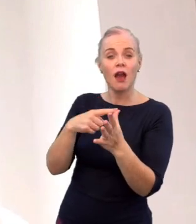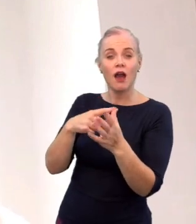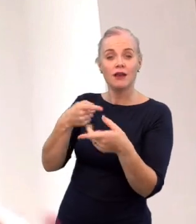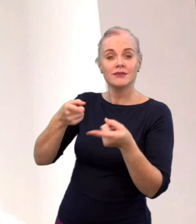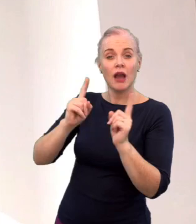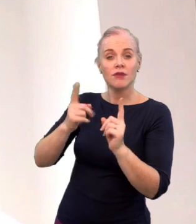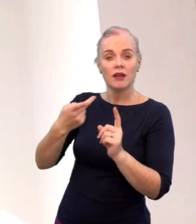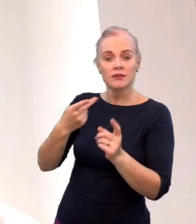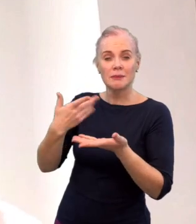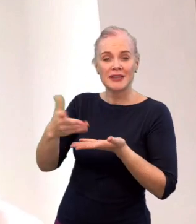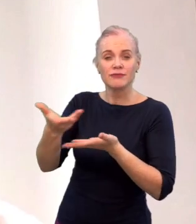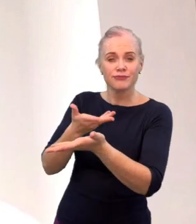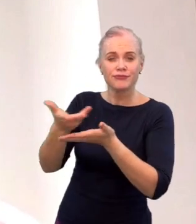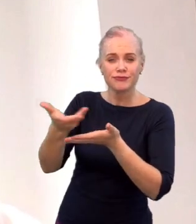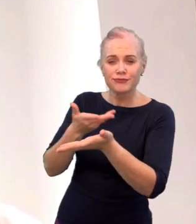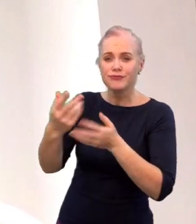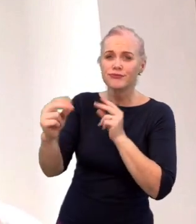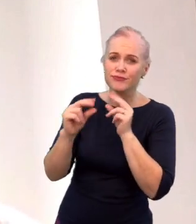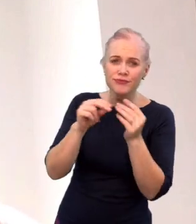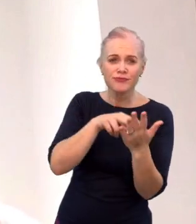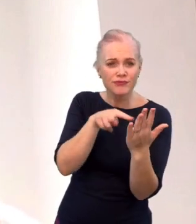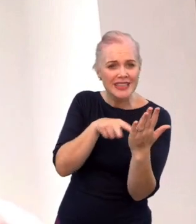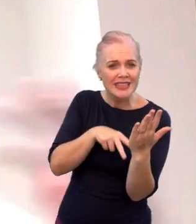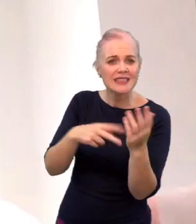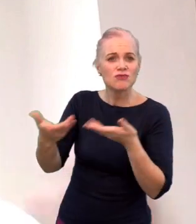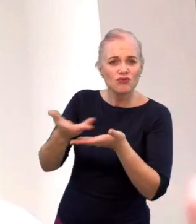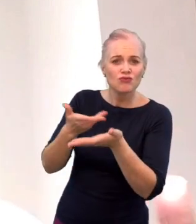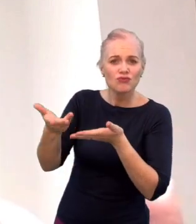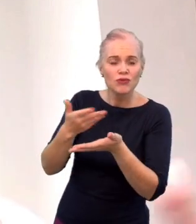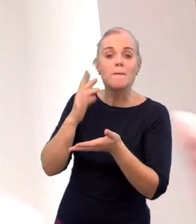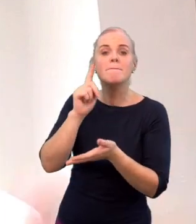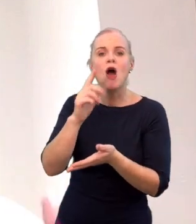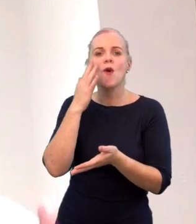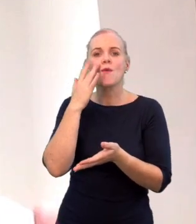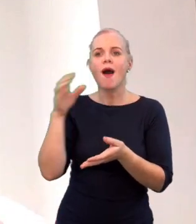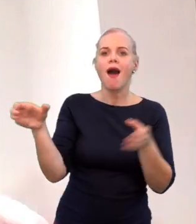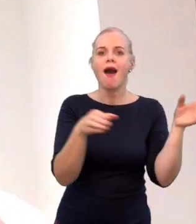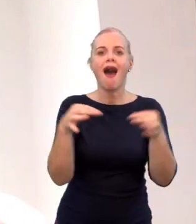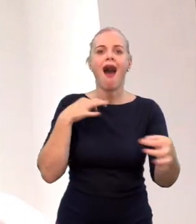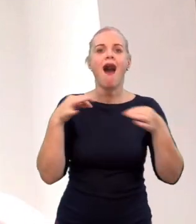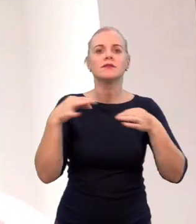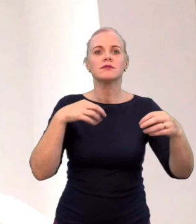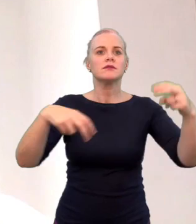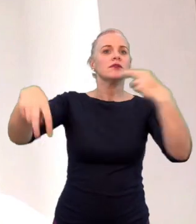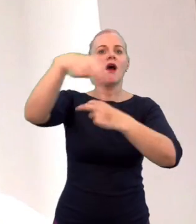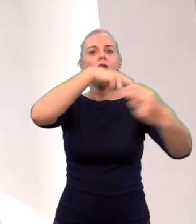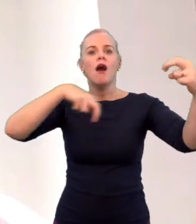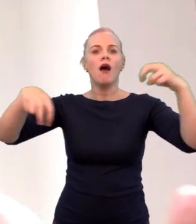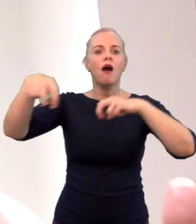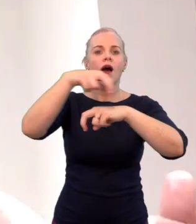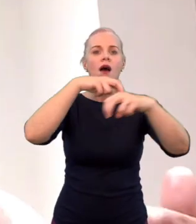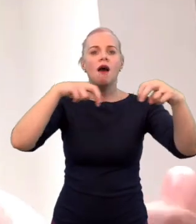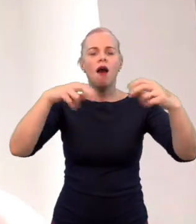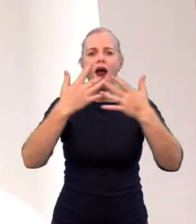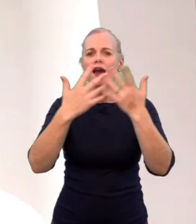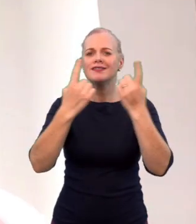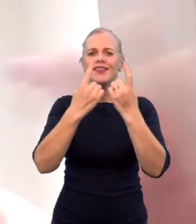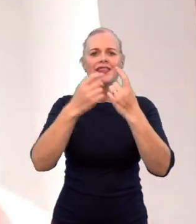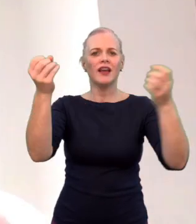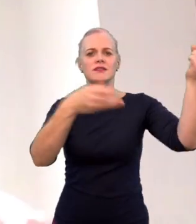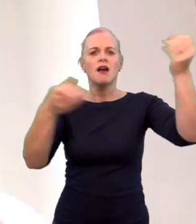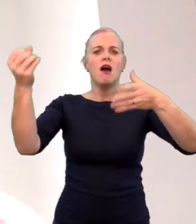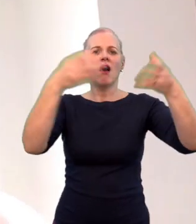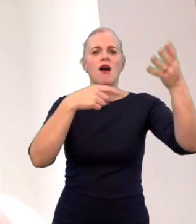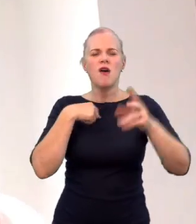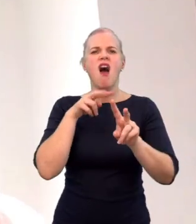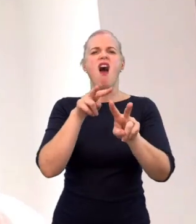director, have just been writing or just been reading it with each other. Soon as you get actors in a room and as soon as they're on their feet, loads of other stuff